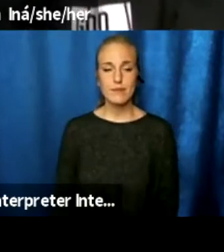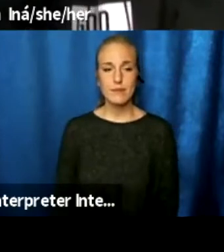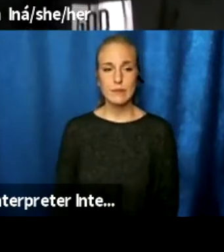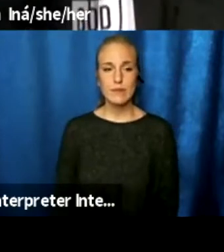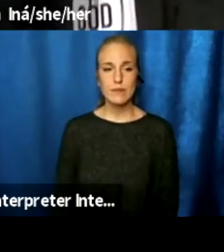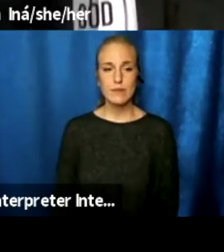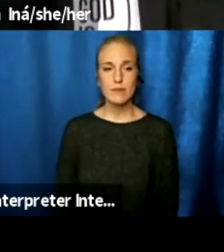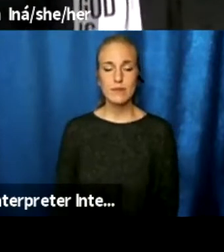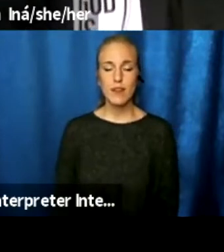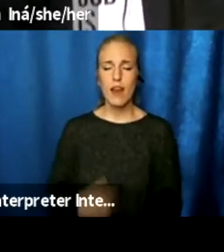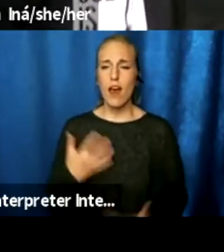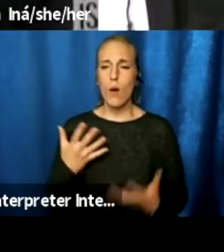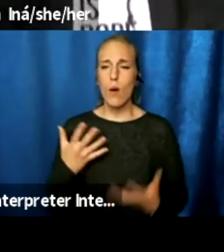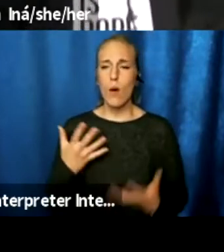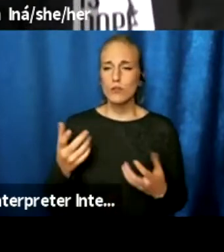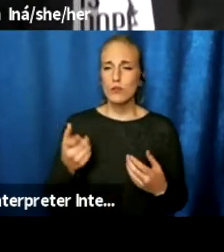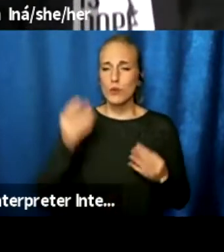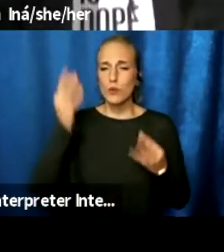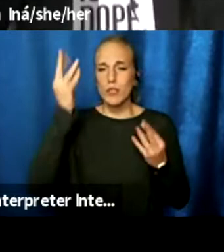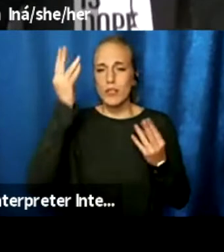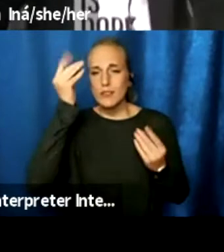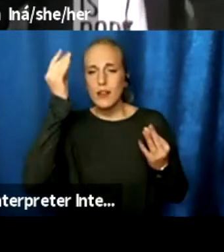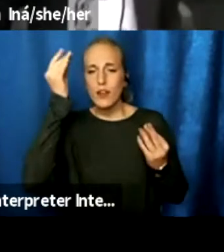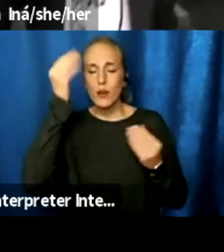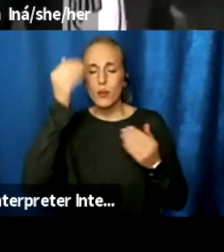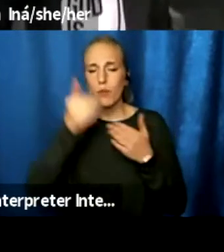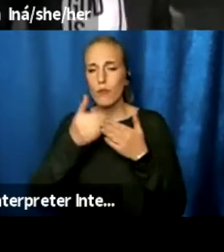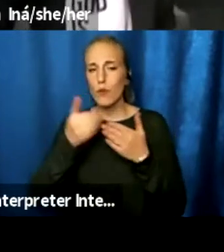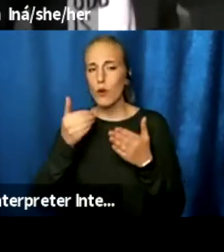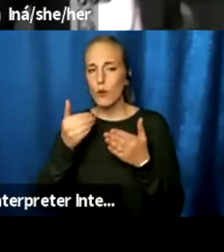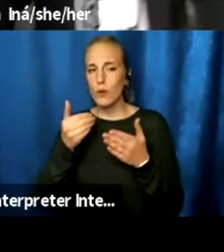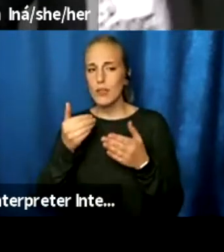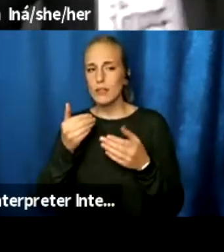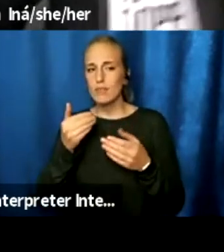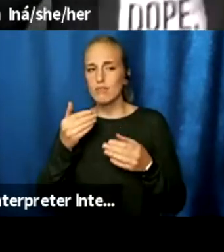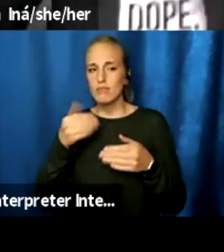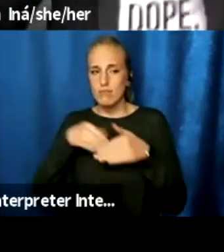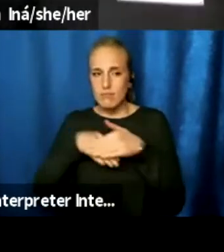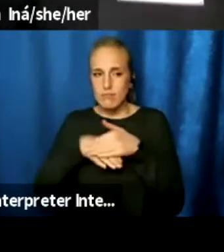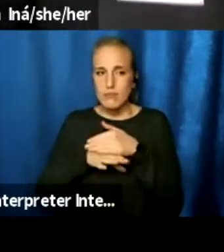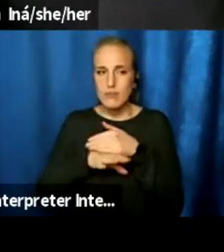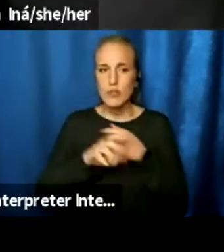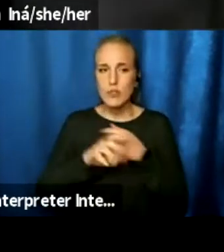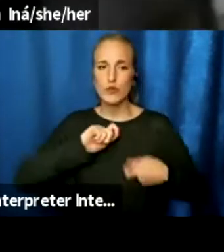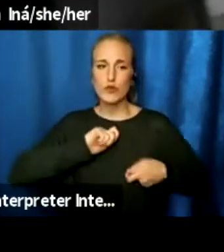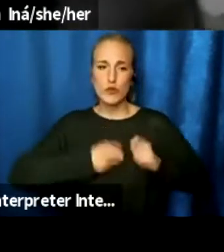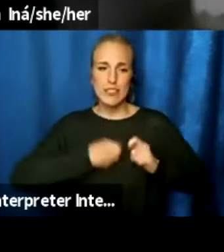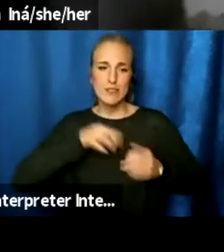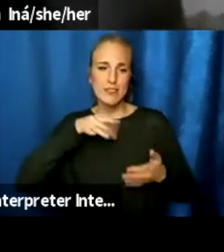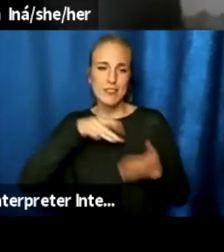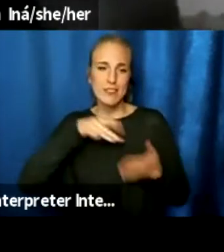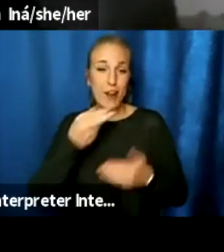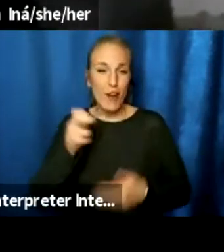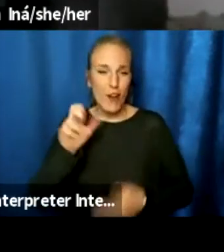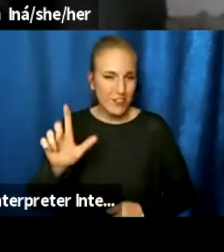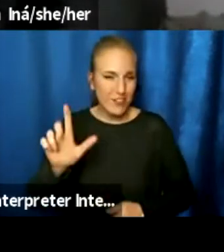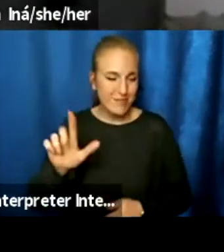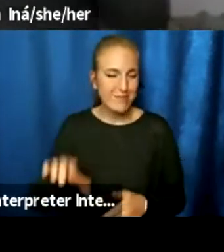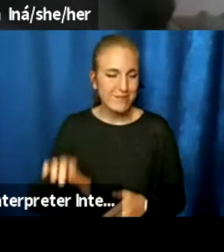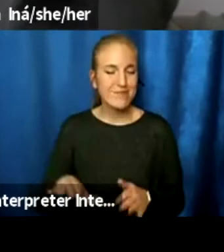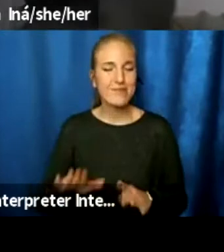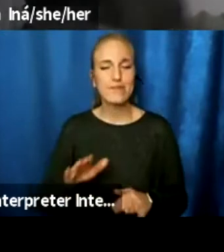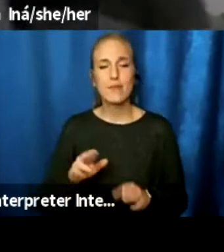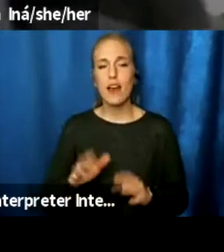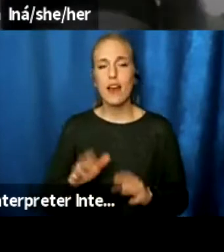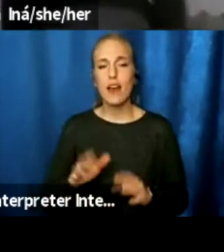consider, before we go into what is called Grief Study Hall, I want